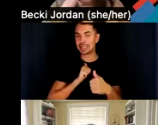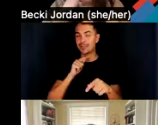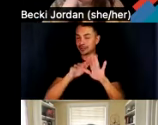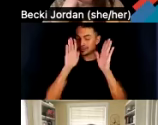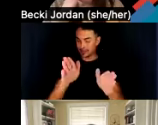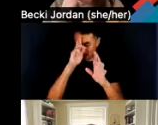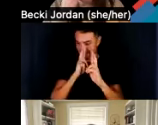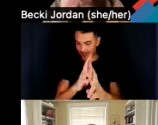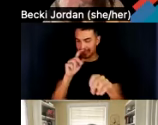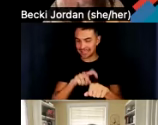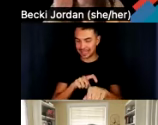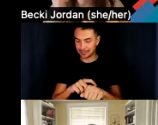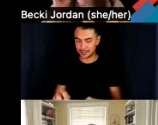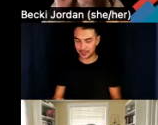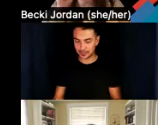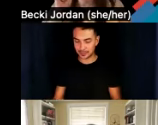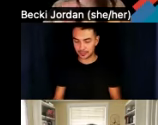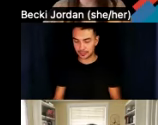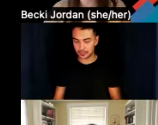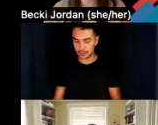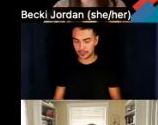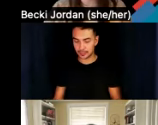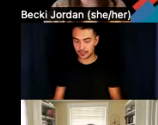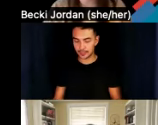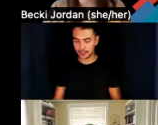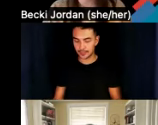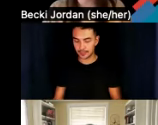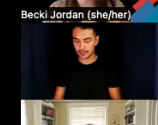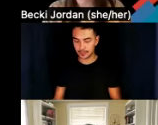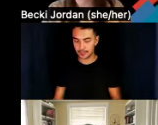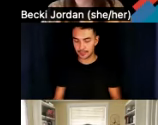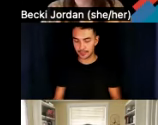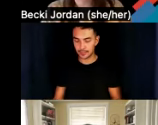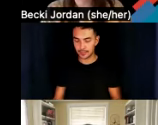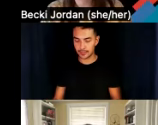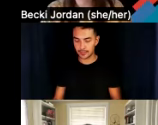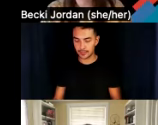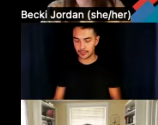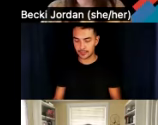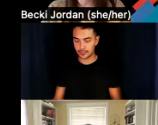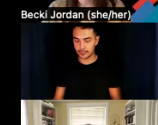hour, because there is a lot that we can chat about today.